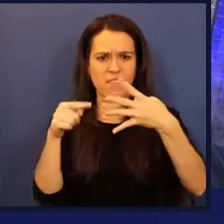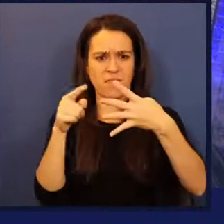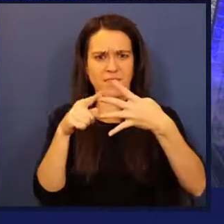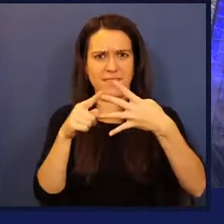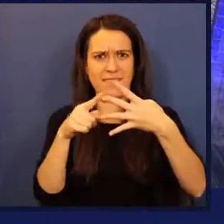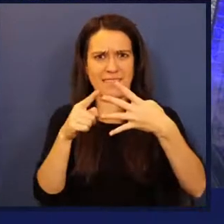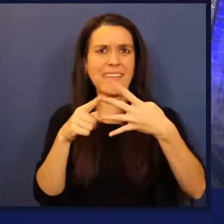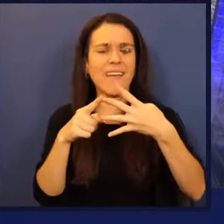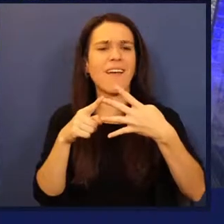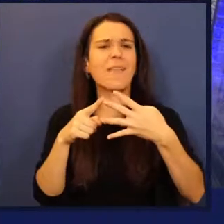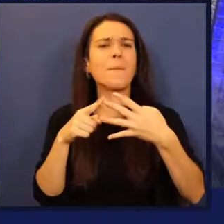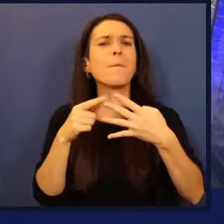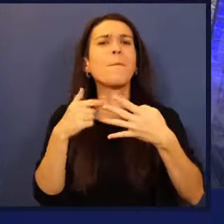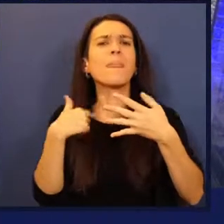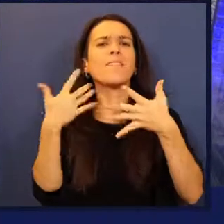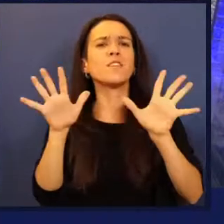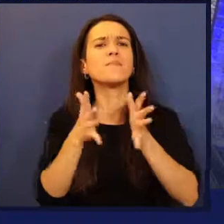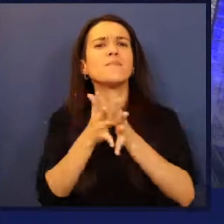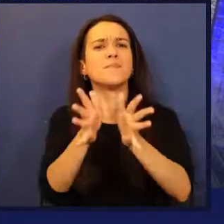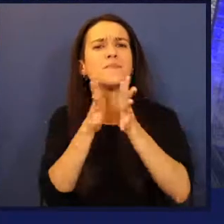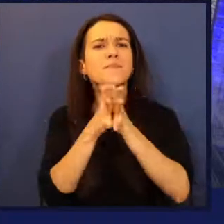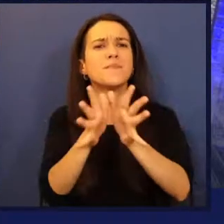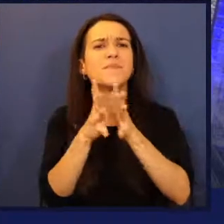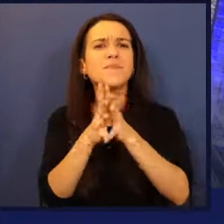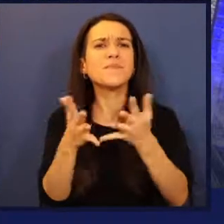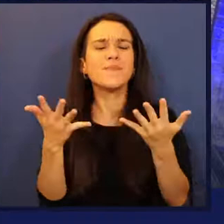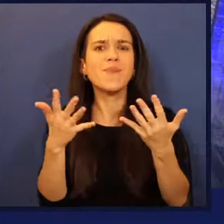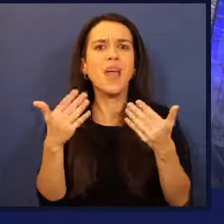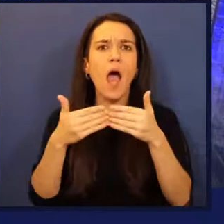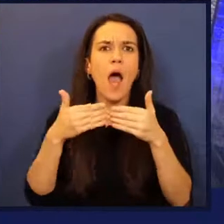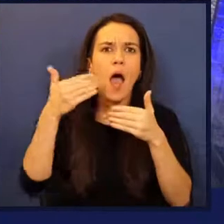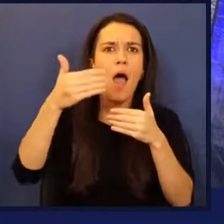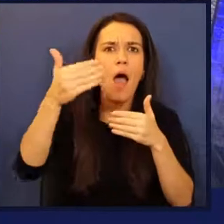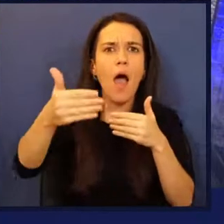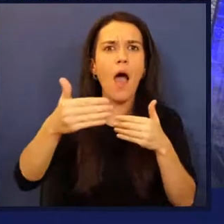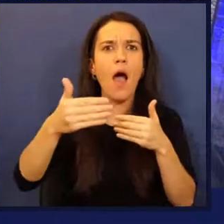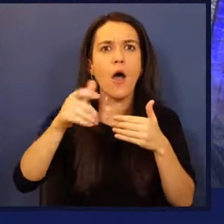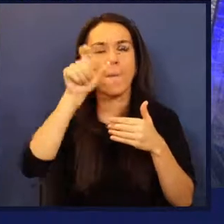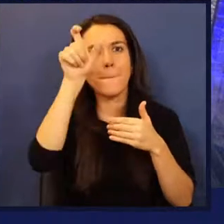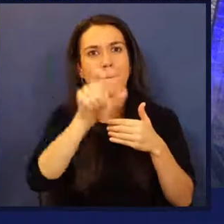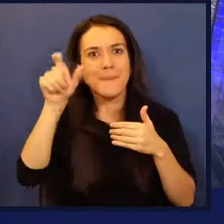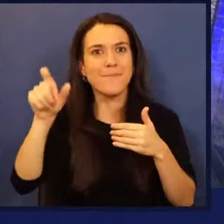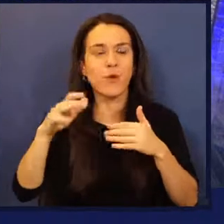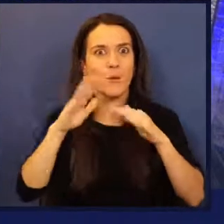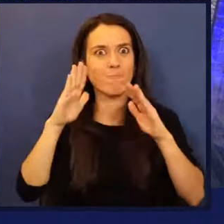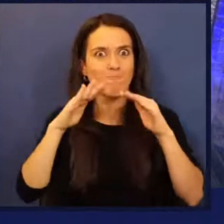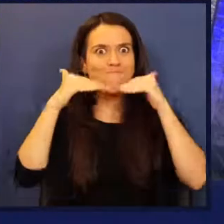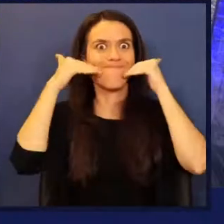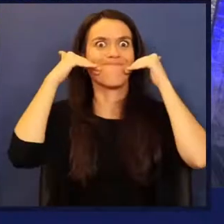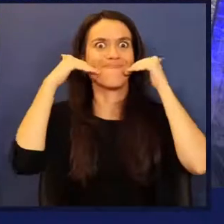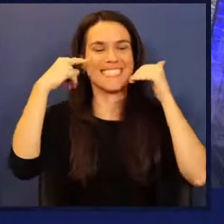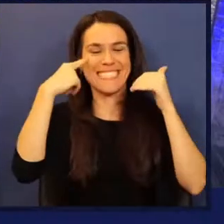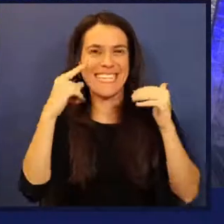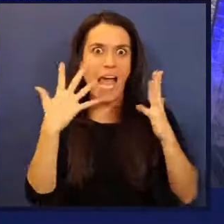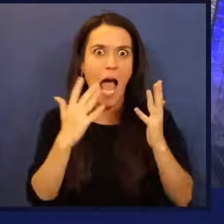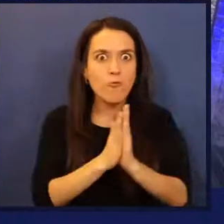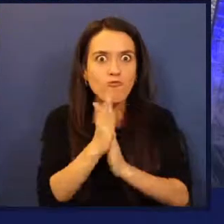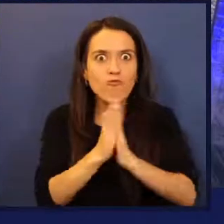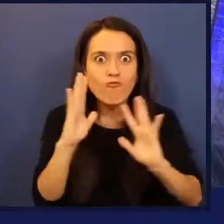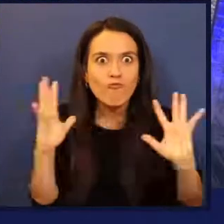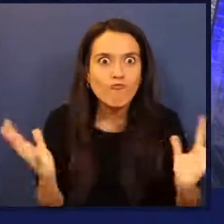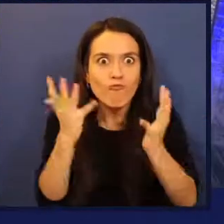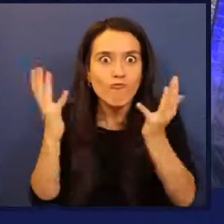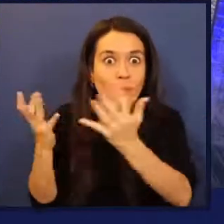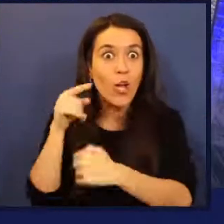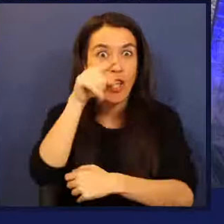about, what is it going to take to make Alicia happy? And you really took that to heart, and you